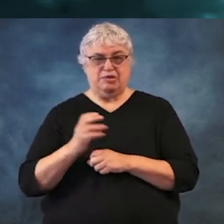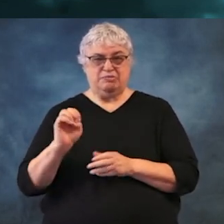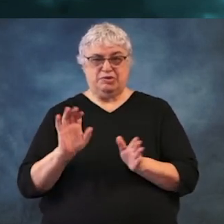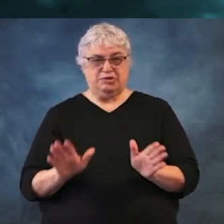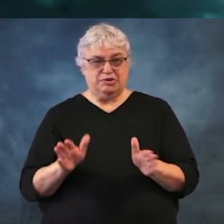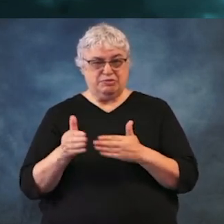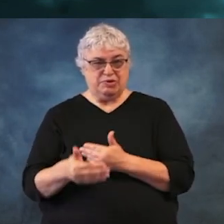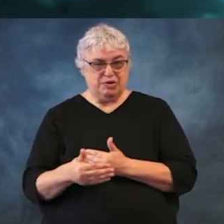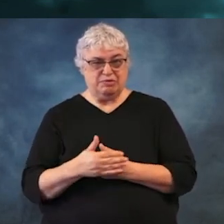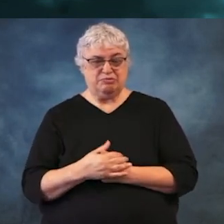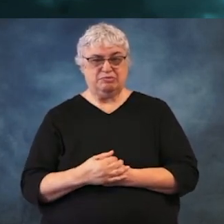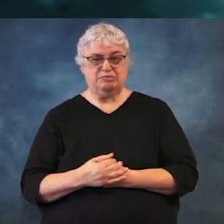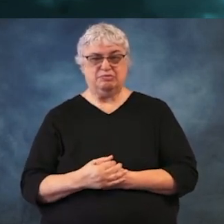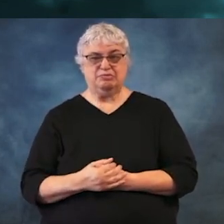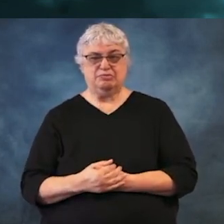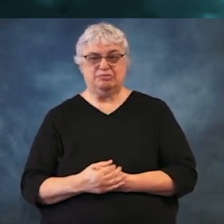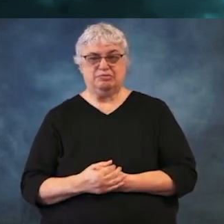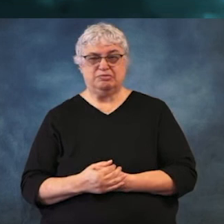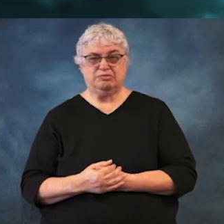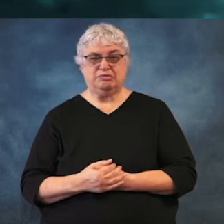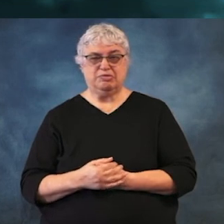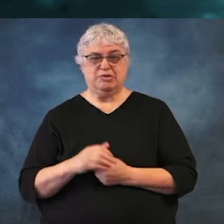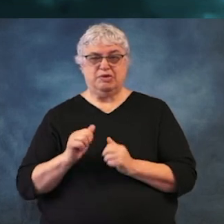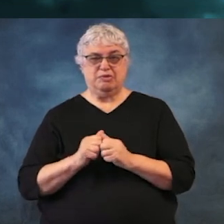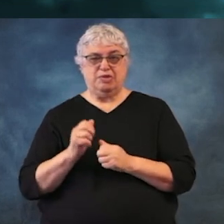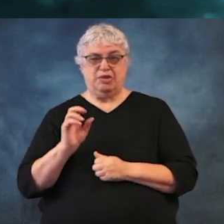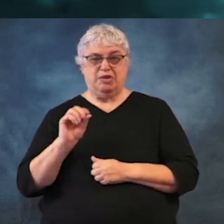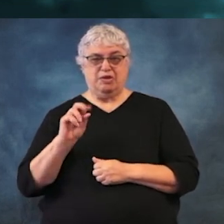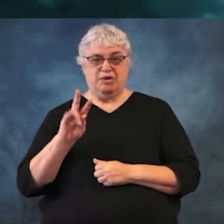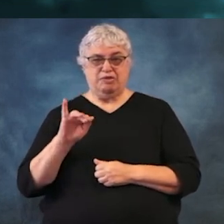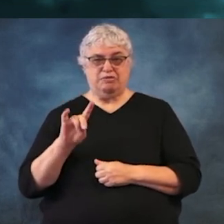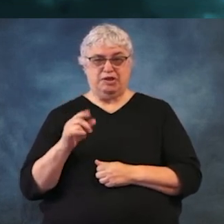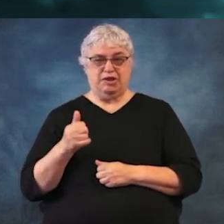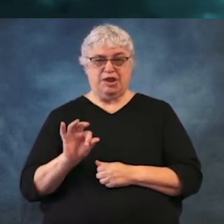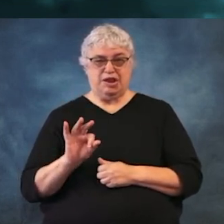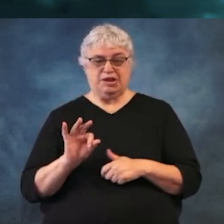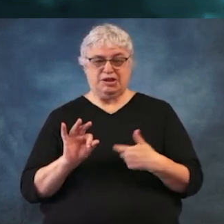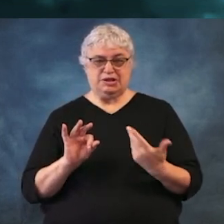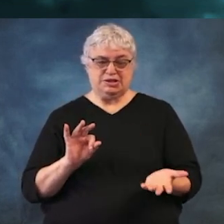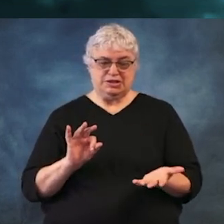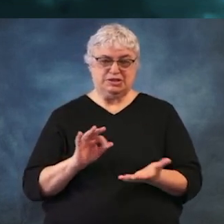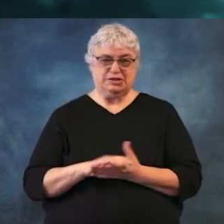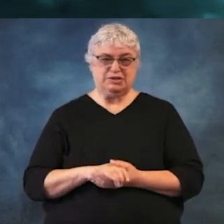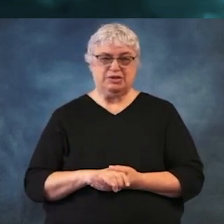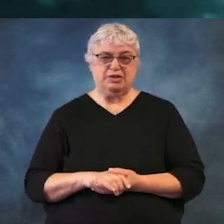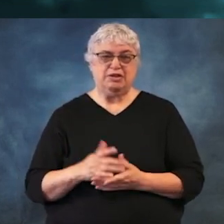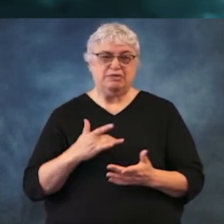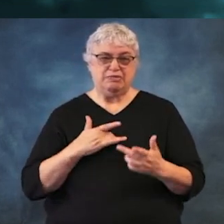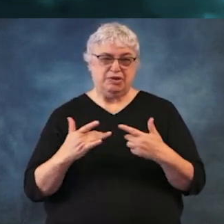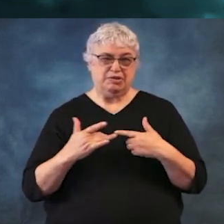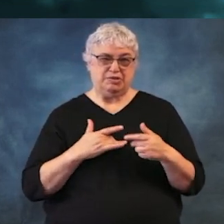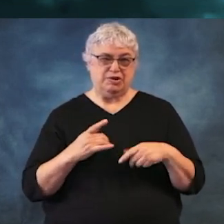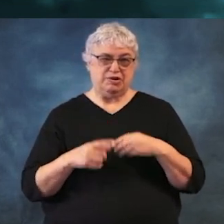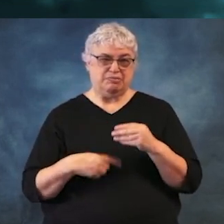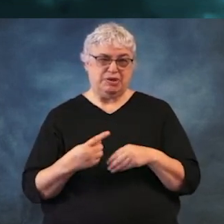emergency room, with COVID. I'm just, I'm very concerned